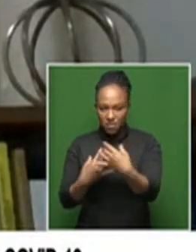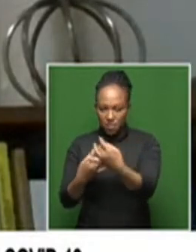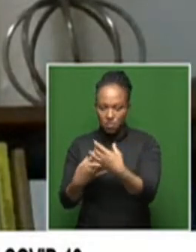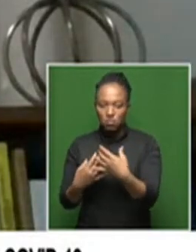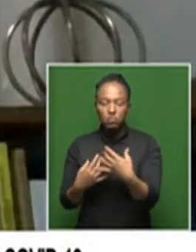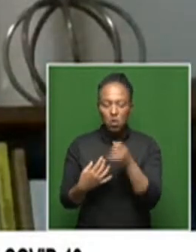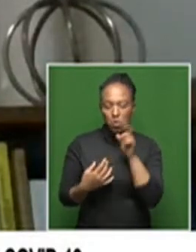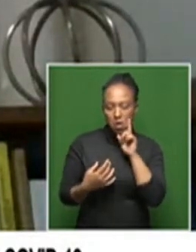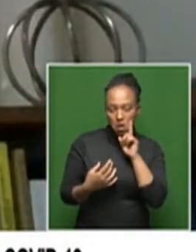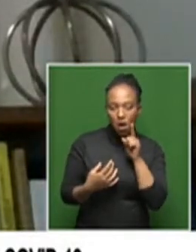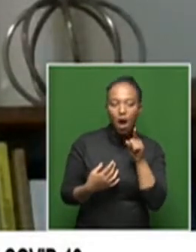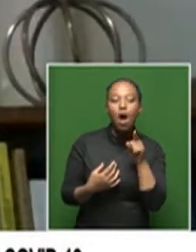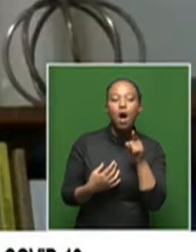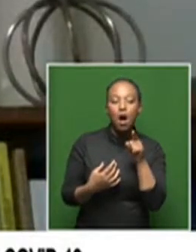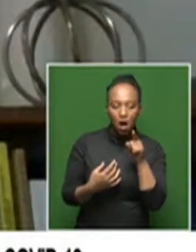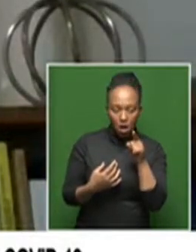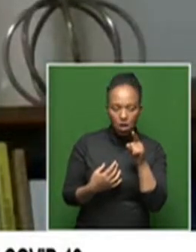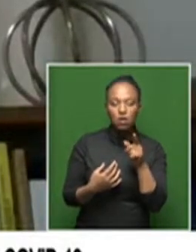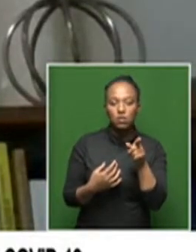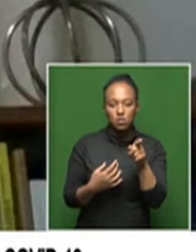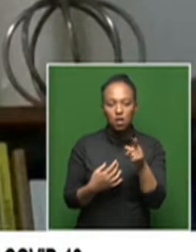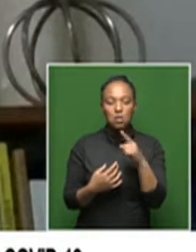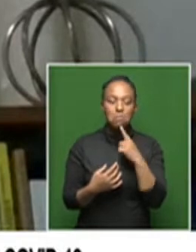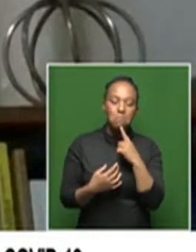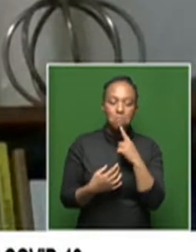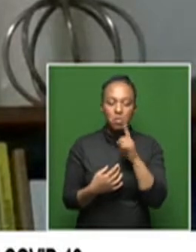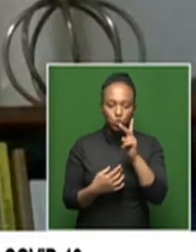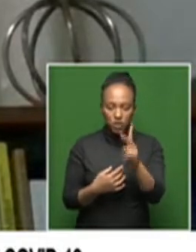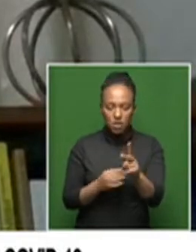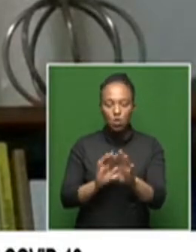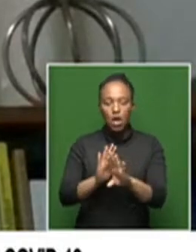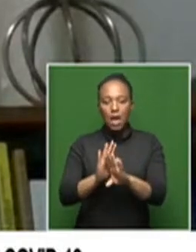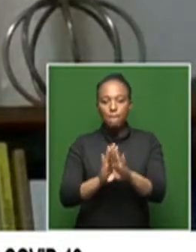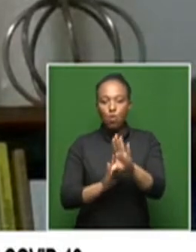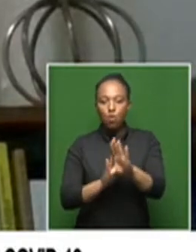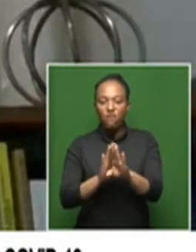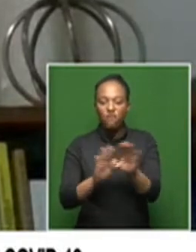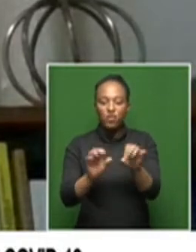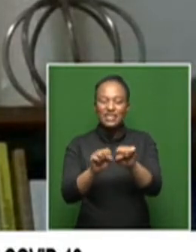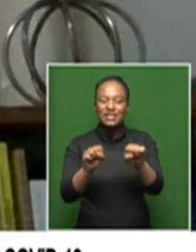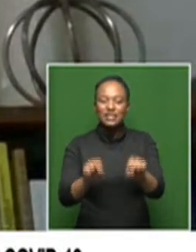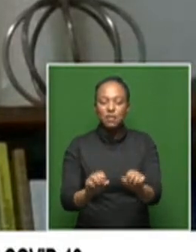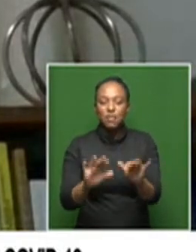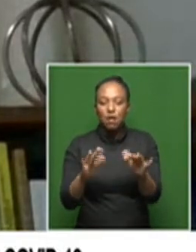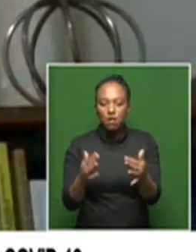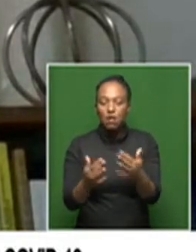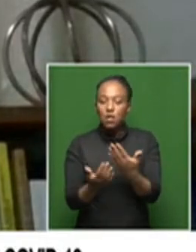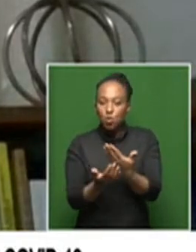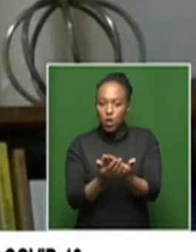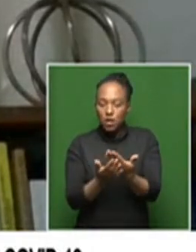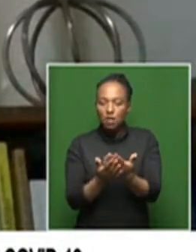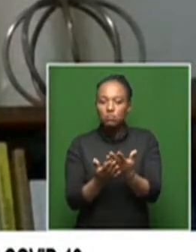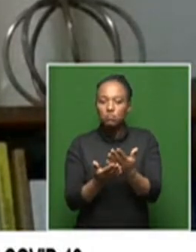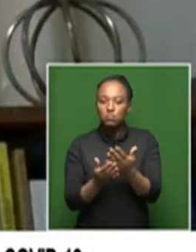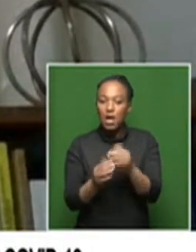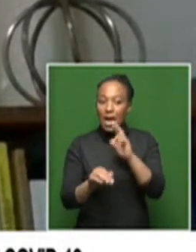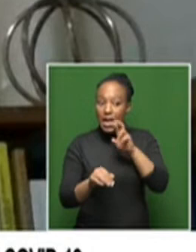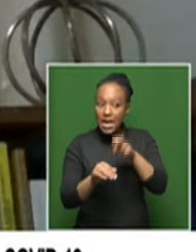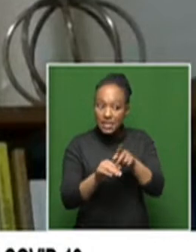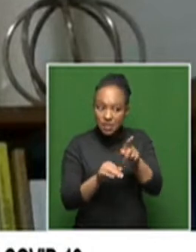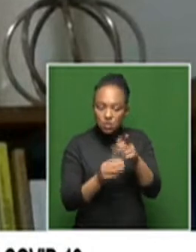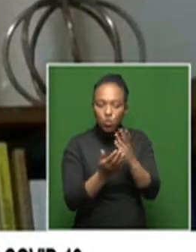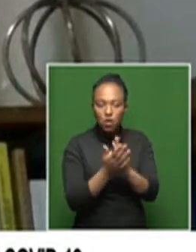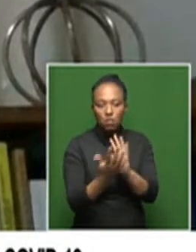we are looking at it, and we are looking at how we can improve the system so that we can respond to the needs of the